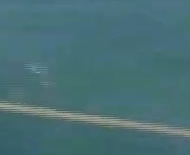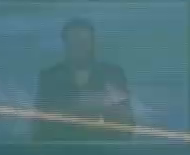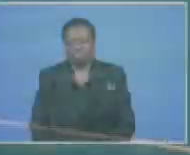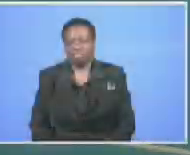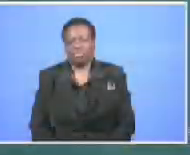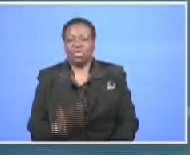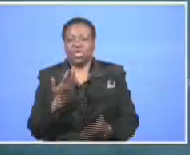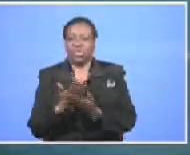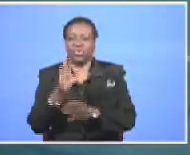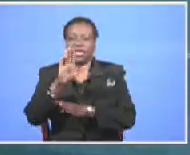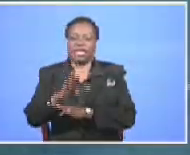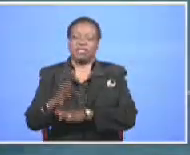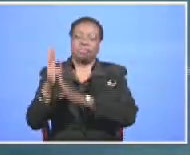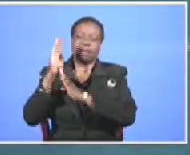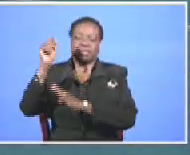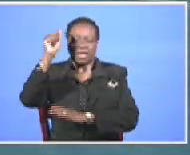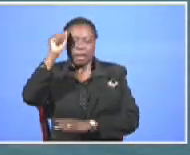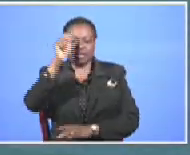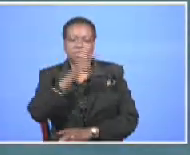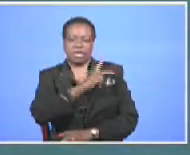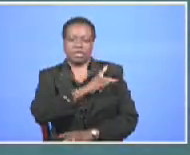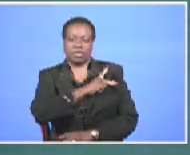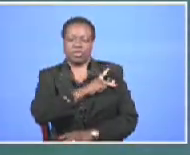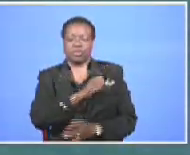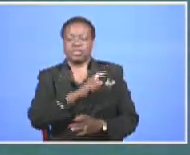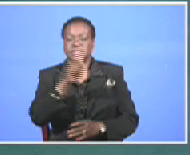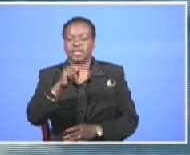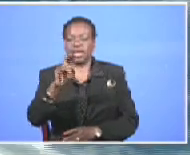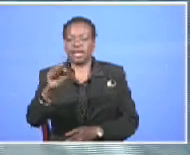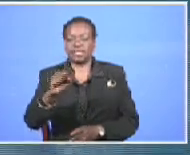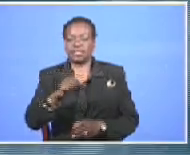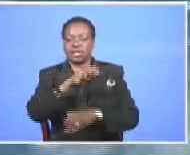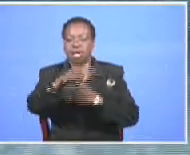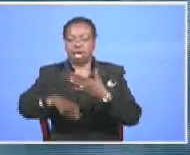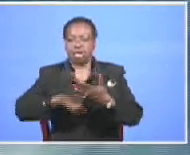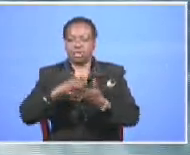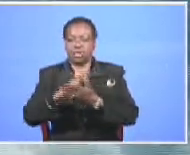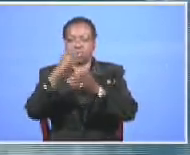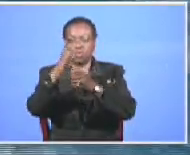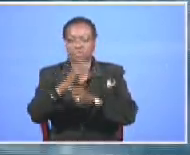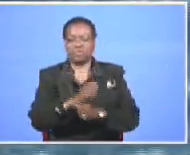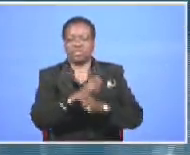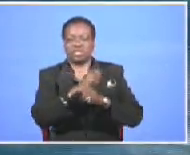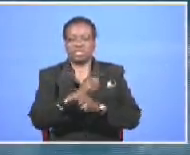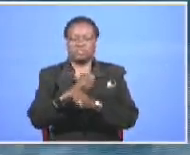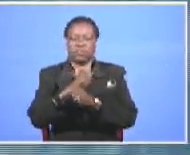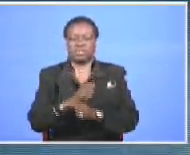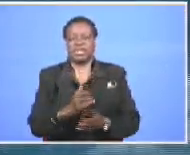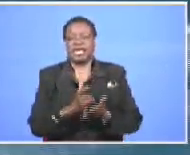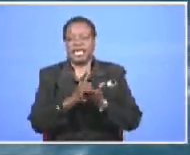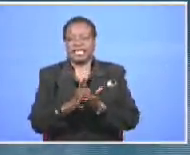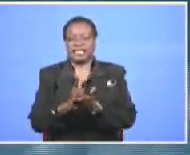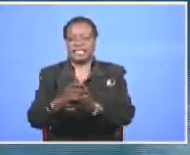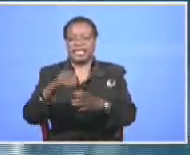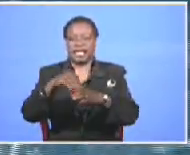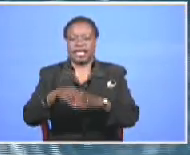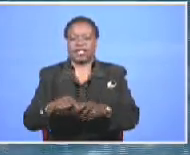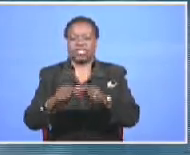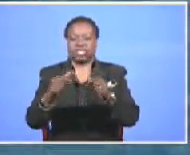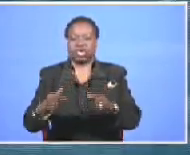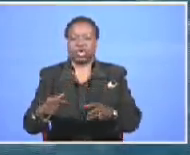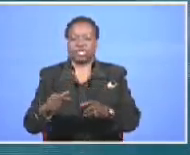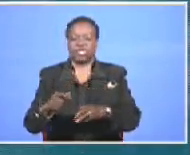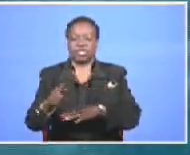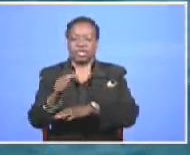Good evening, Bahamas. I'm Amajal Knowles with your ZNS Total Sports. Well, after 4 days of sailing in Georgetown, Exuma, the Bull Reg Regatta is